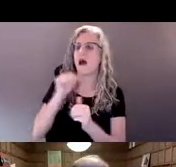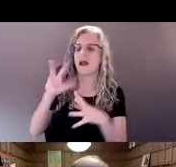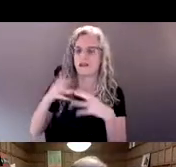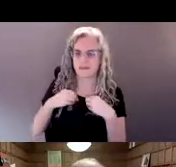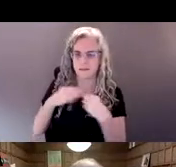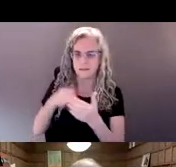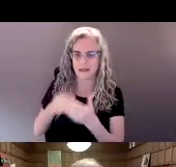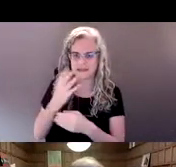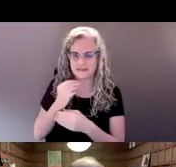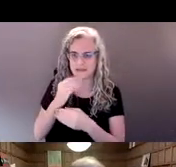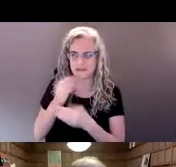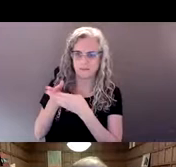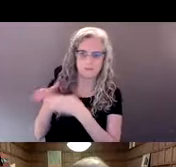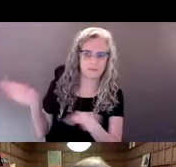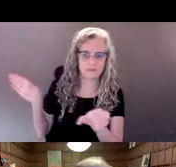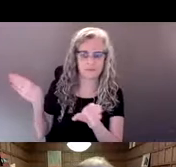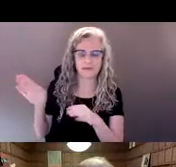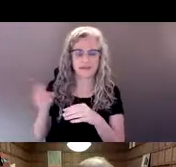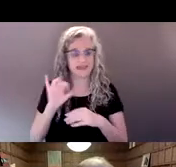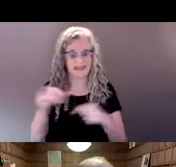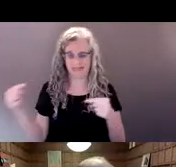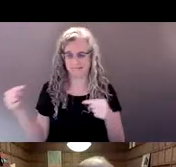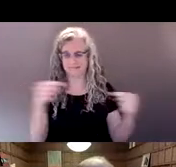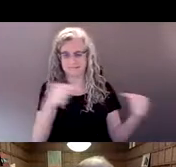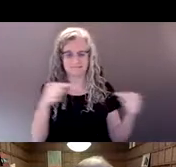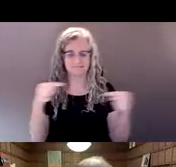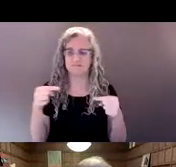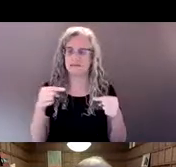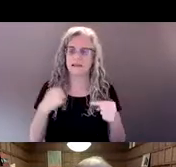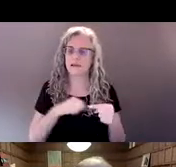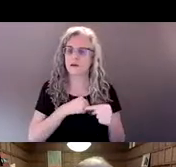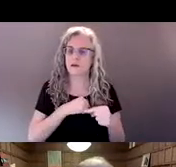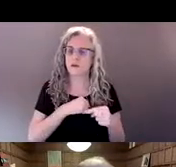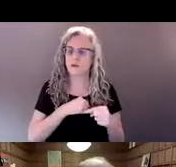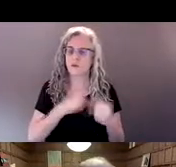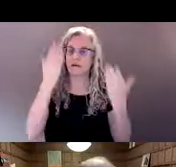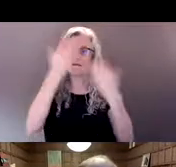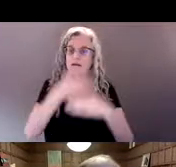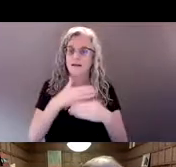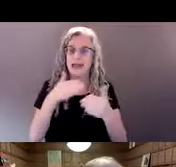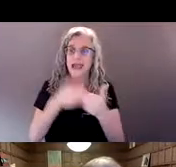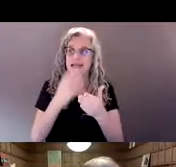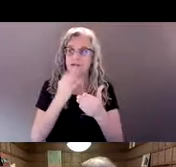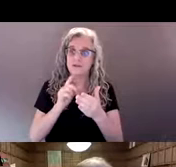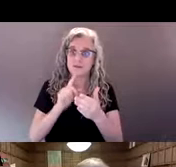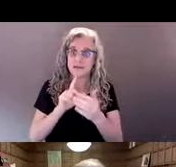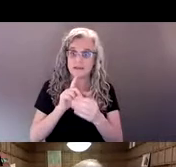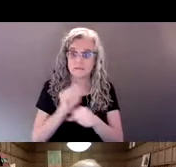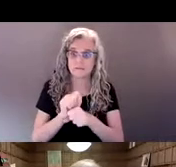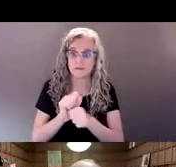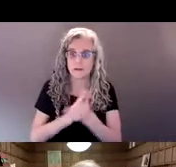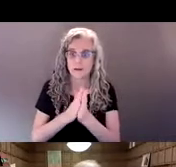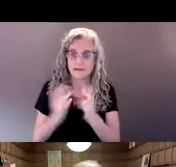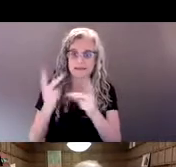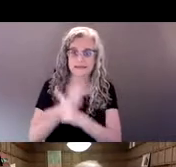And in the process, none of us seem to be able to recognize the growing power of anti-Judaism, or if we do recognize it, we see